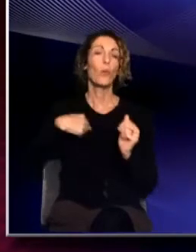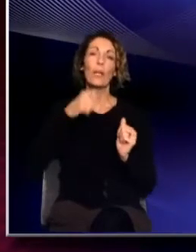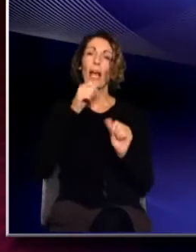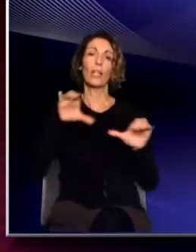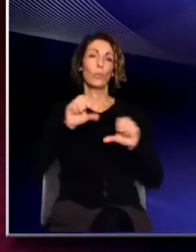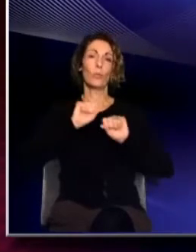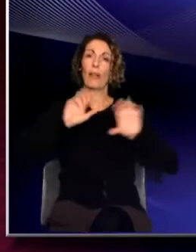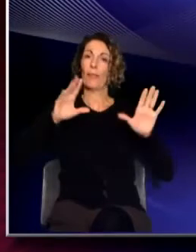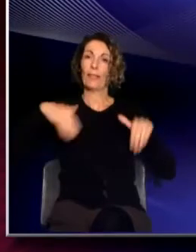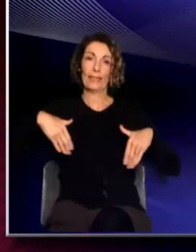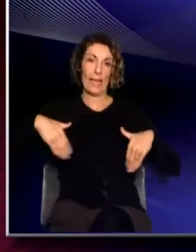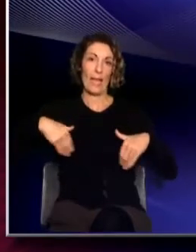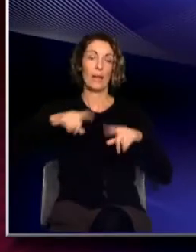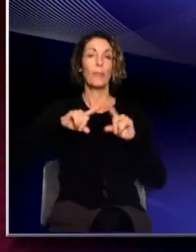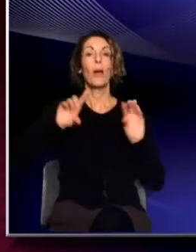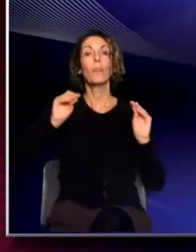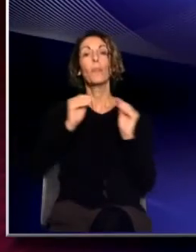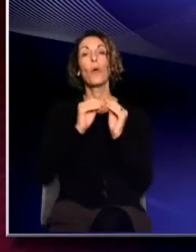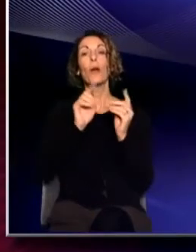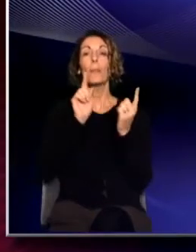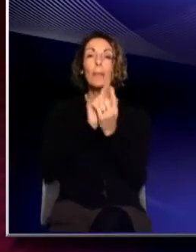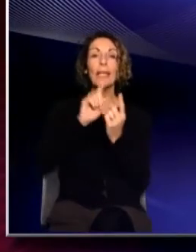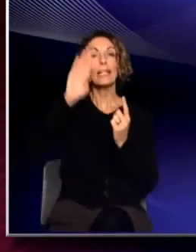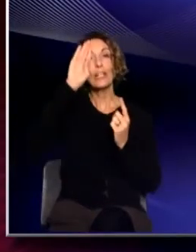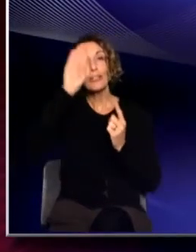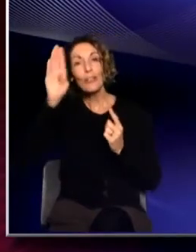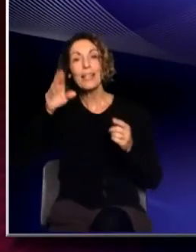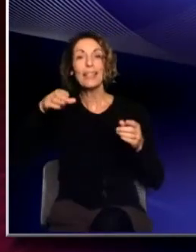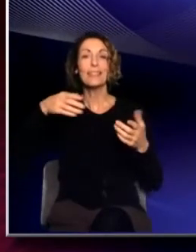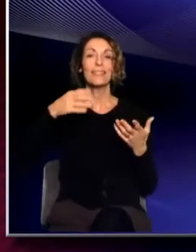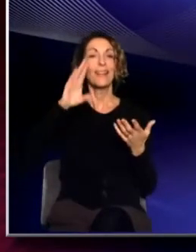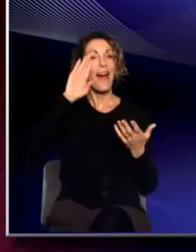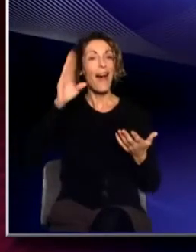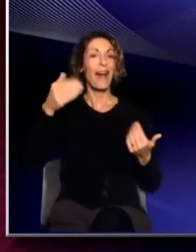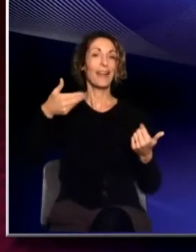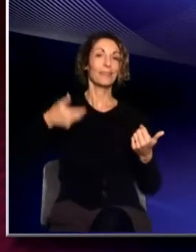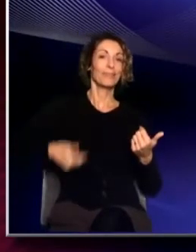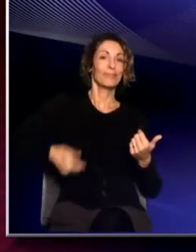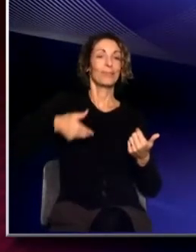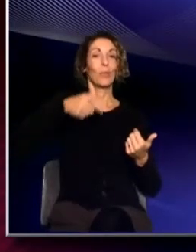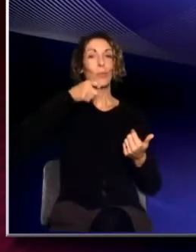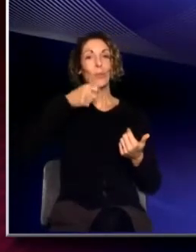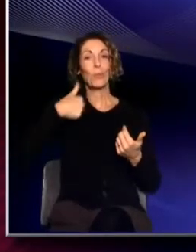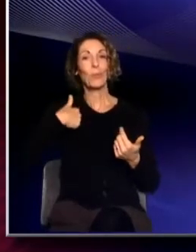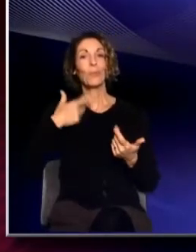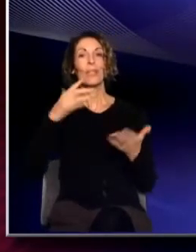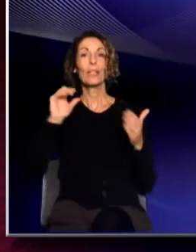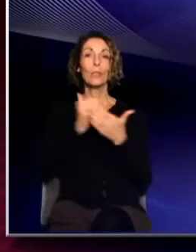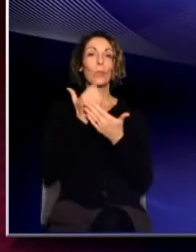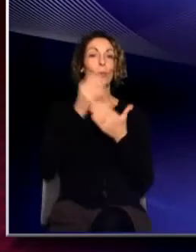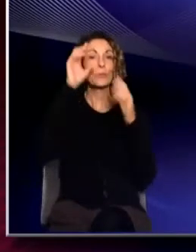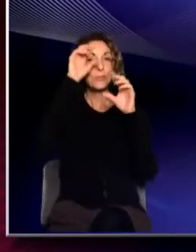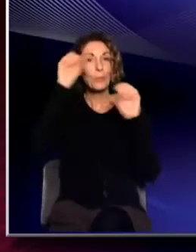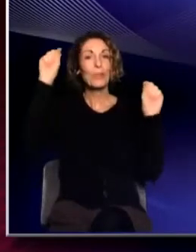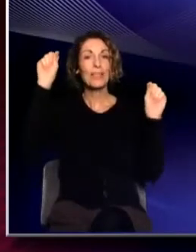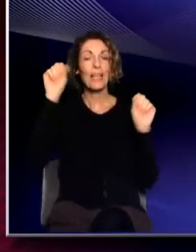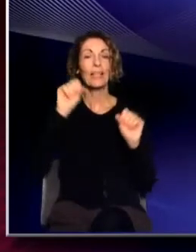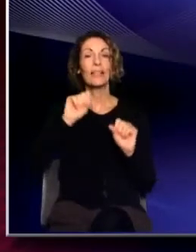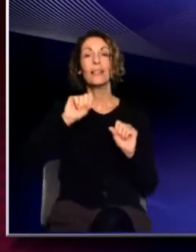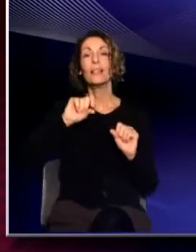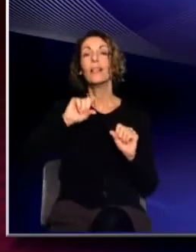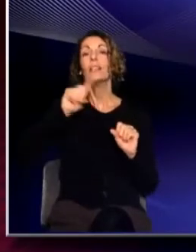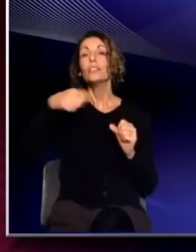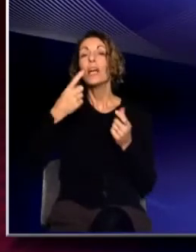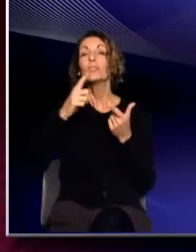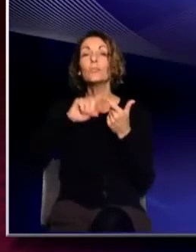just more a meet and greet. Hi, I am. I'm the new superintendent, just to